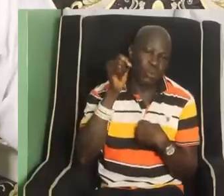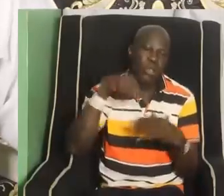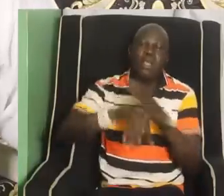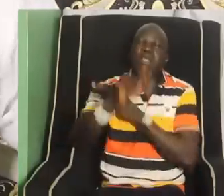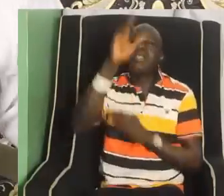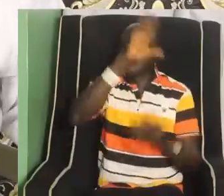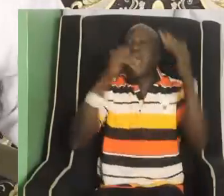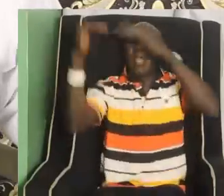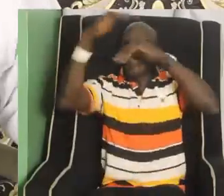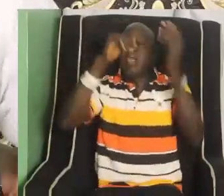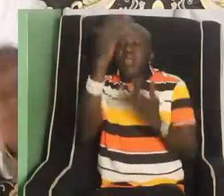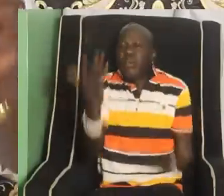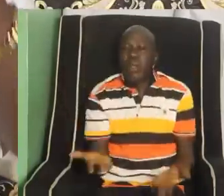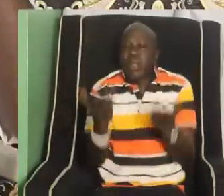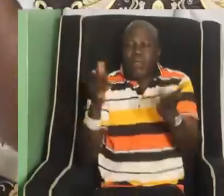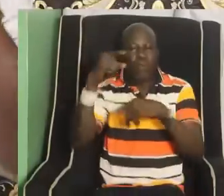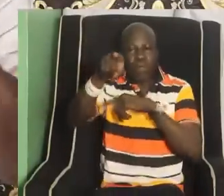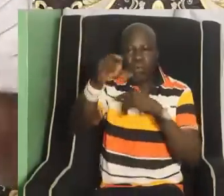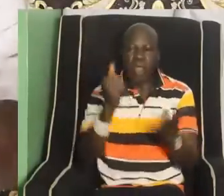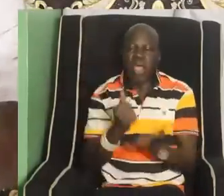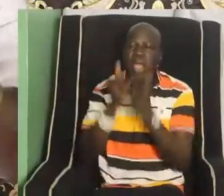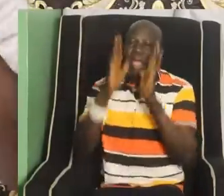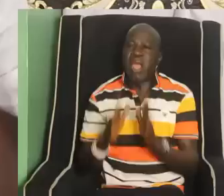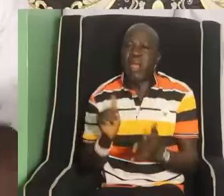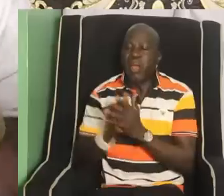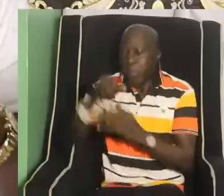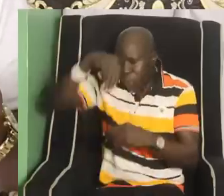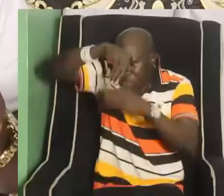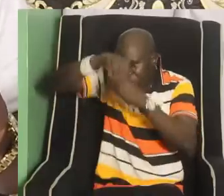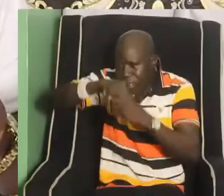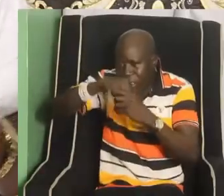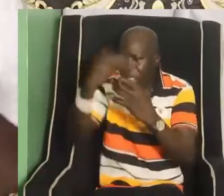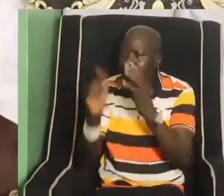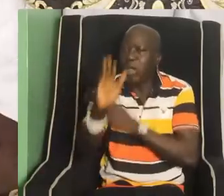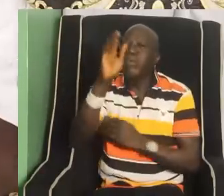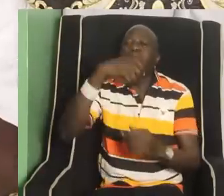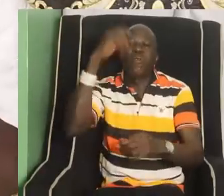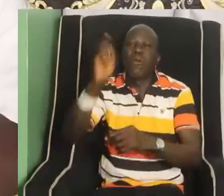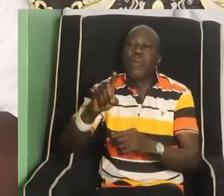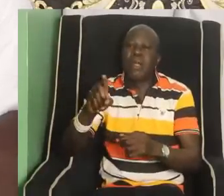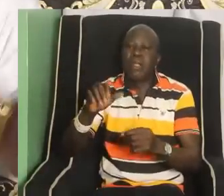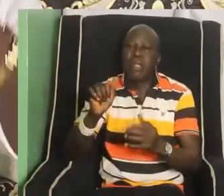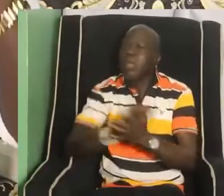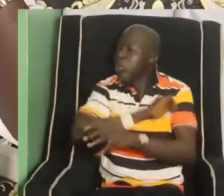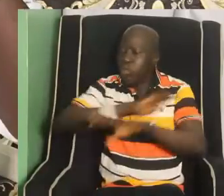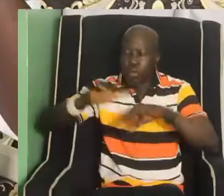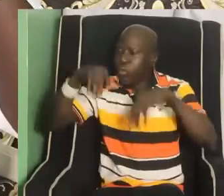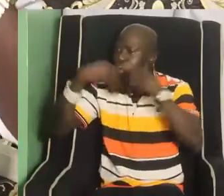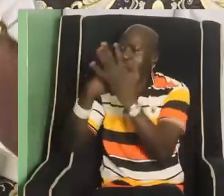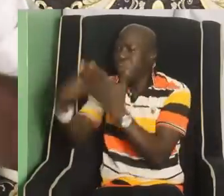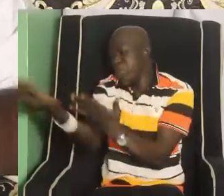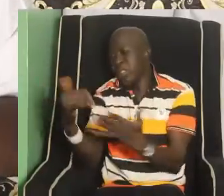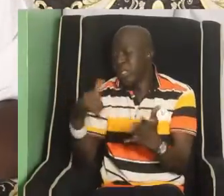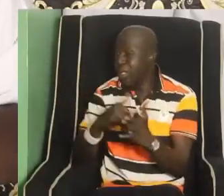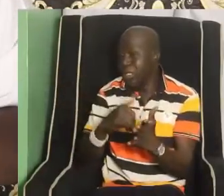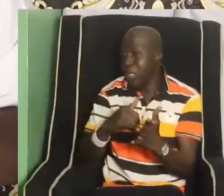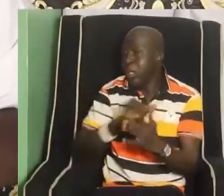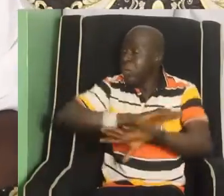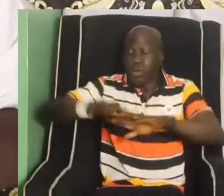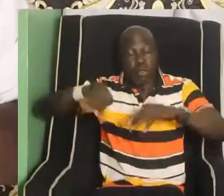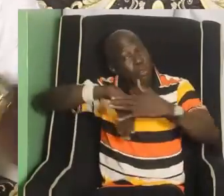what did the phone allow? Oh, no. The seed that God has ordained. Don't miss